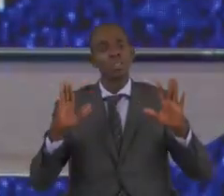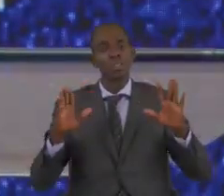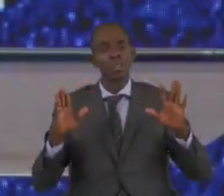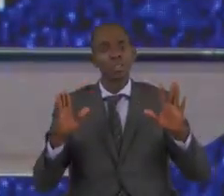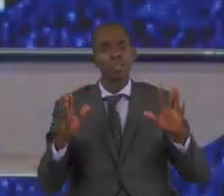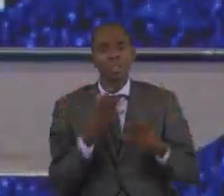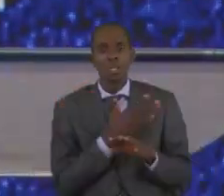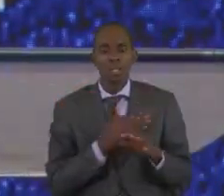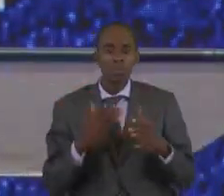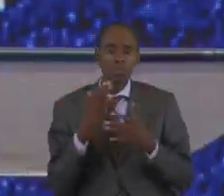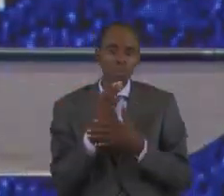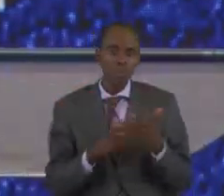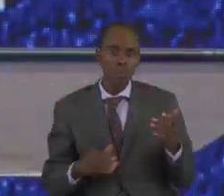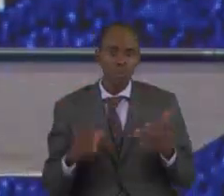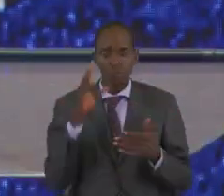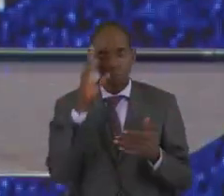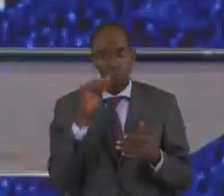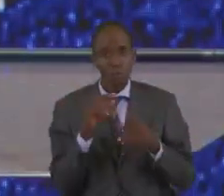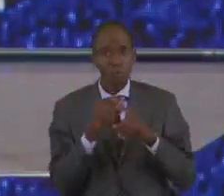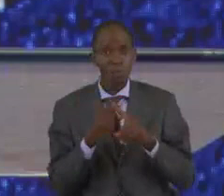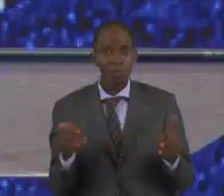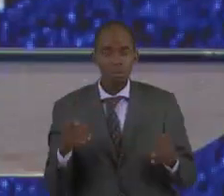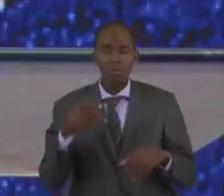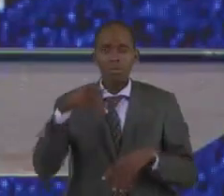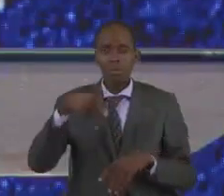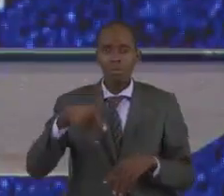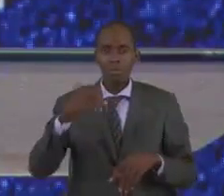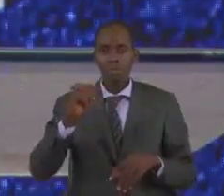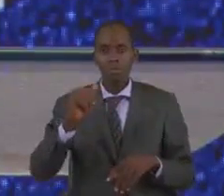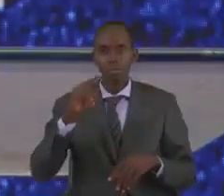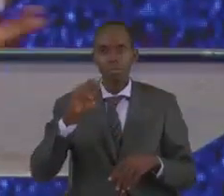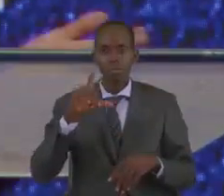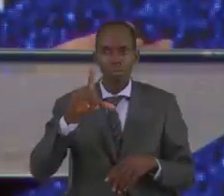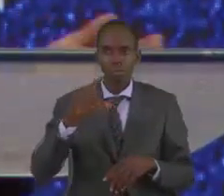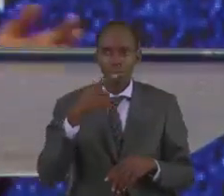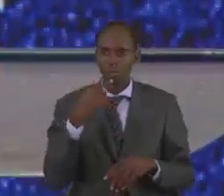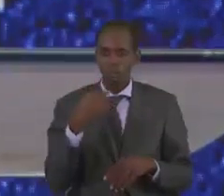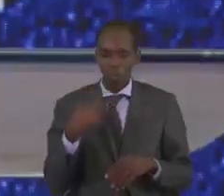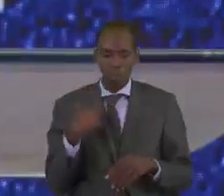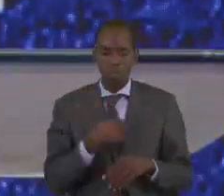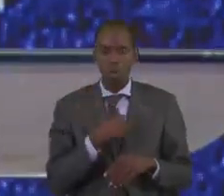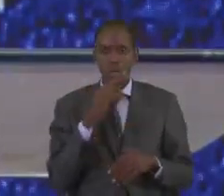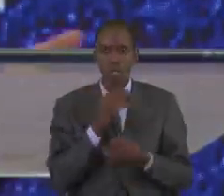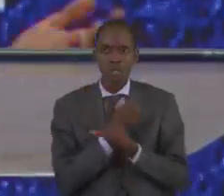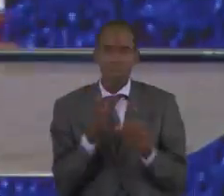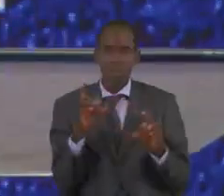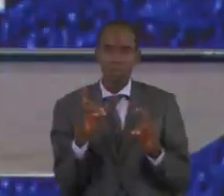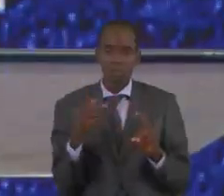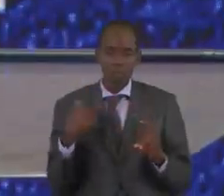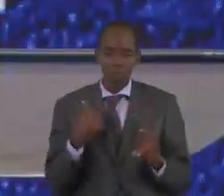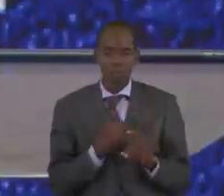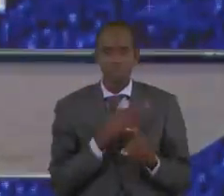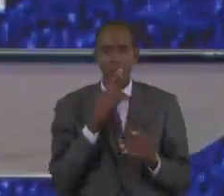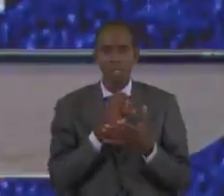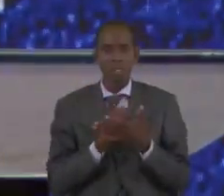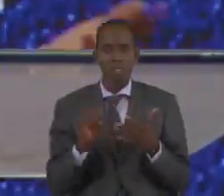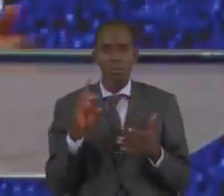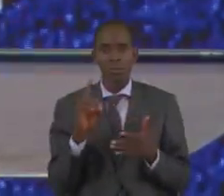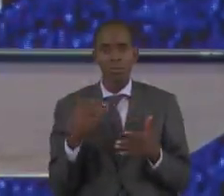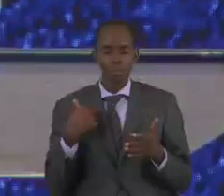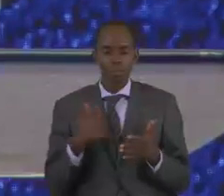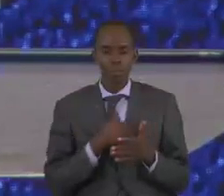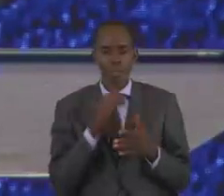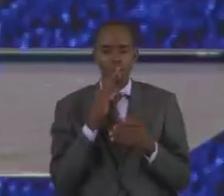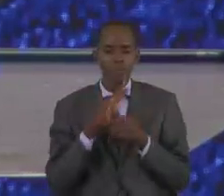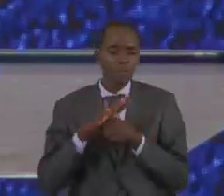the hands of men. But Paul the apostle said, was saved, was sanctified, were filled with the